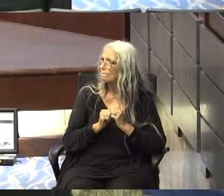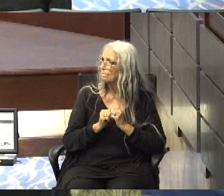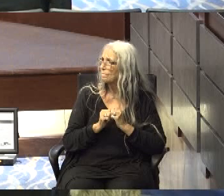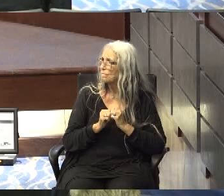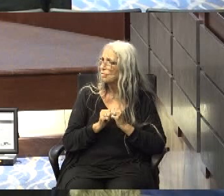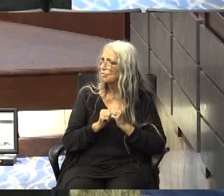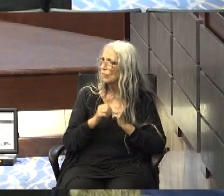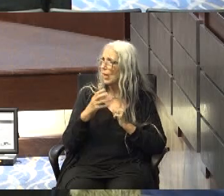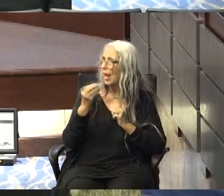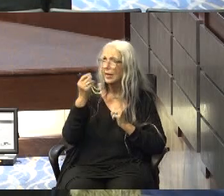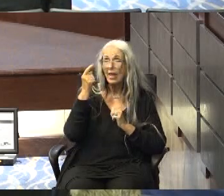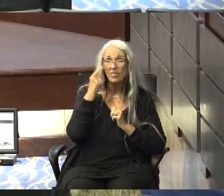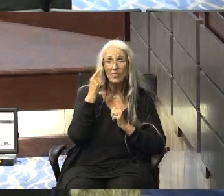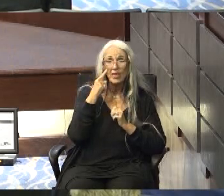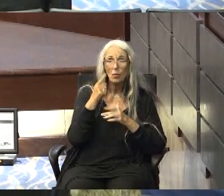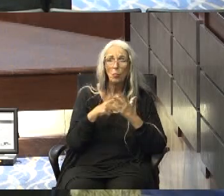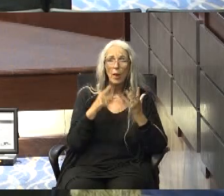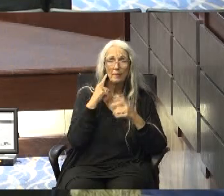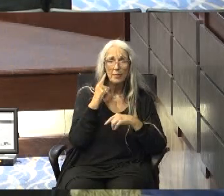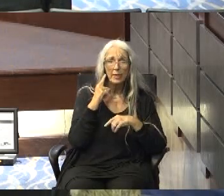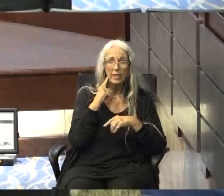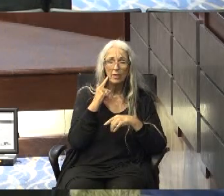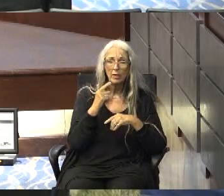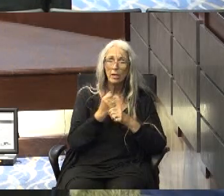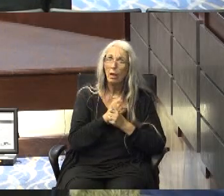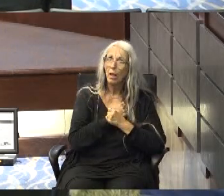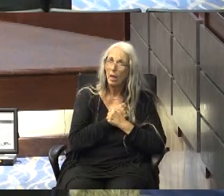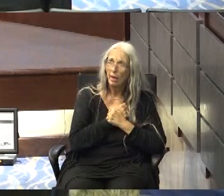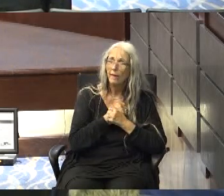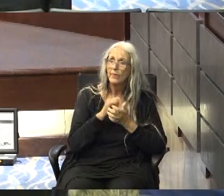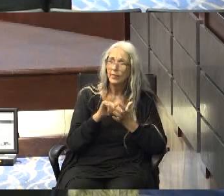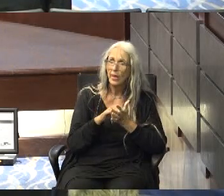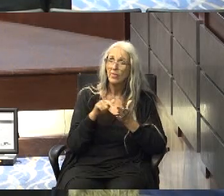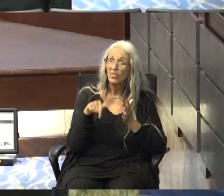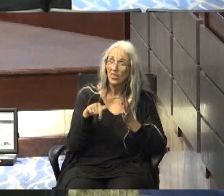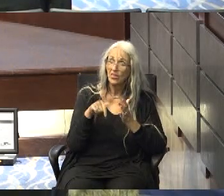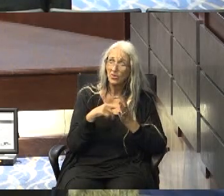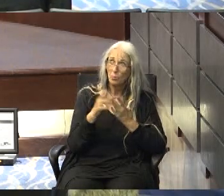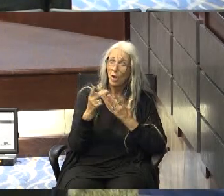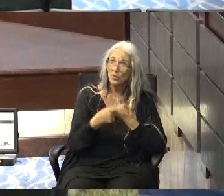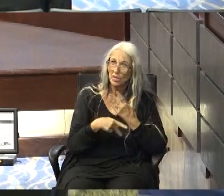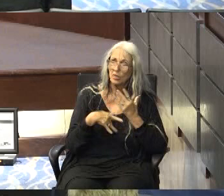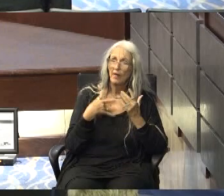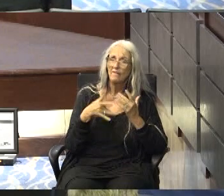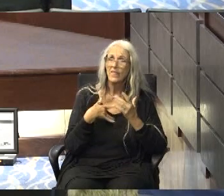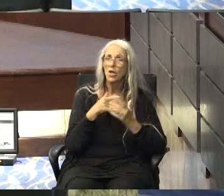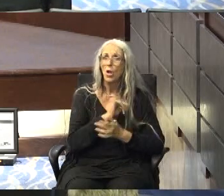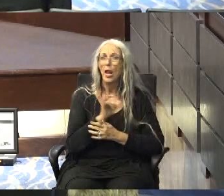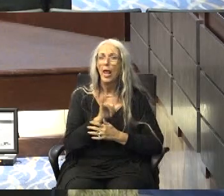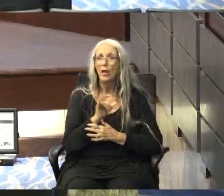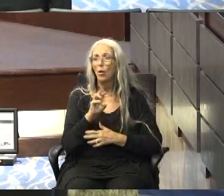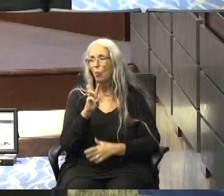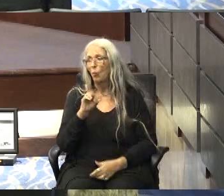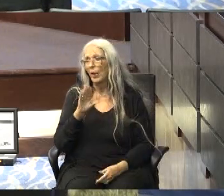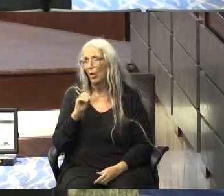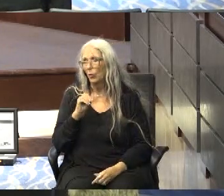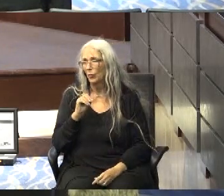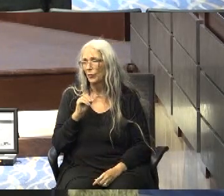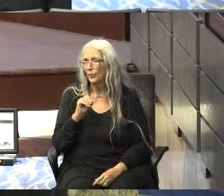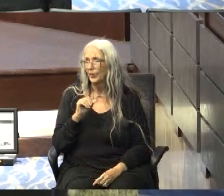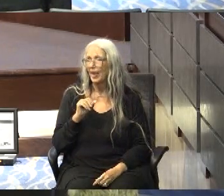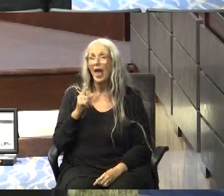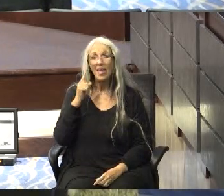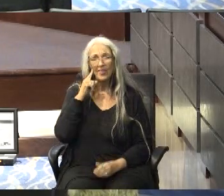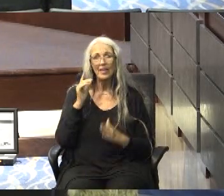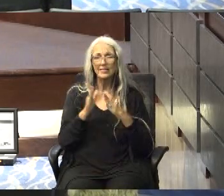I think that what I'm hearing and what I love is that this project is going to feel like Waco. I think